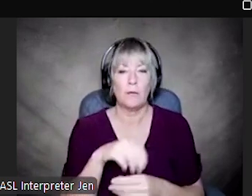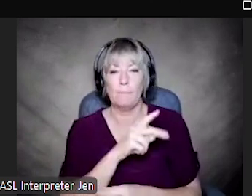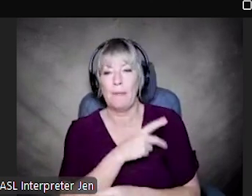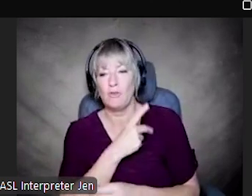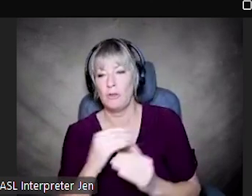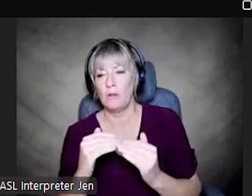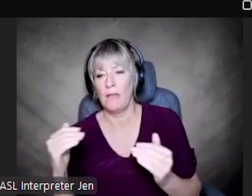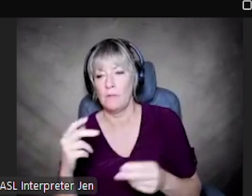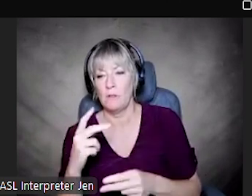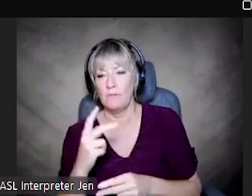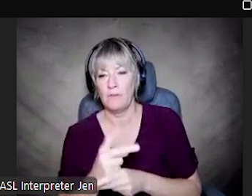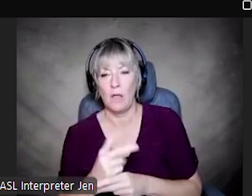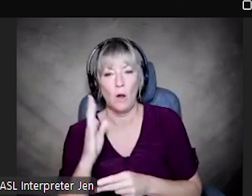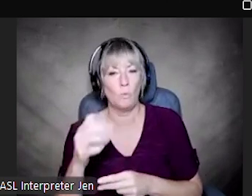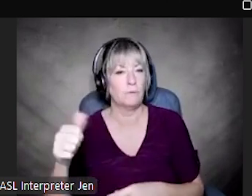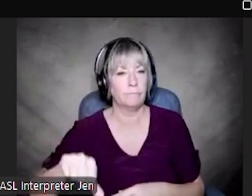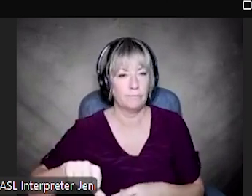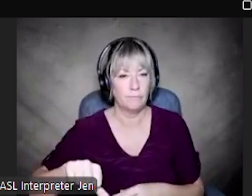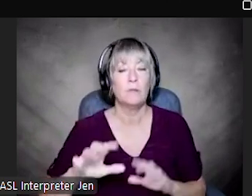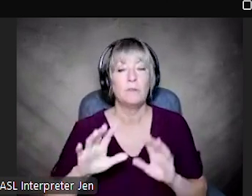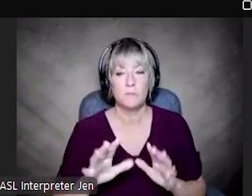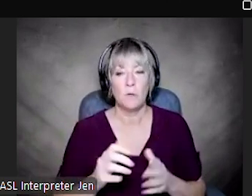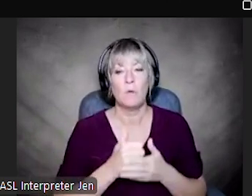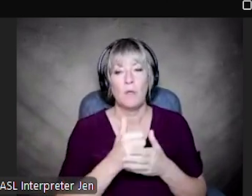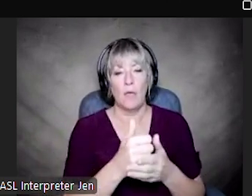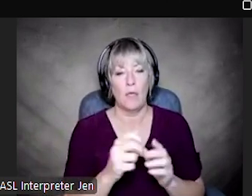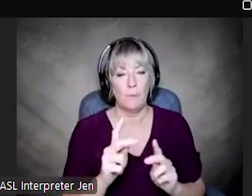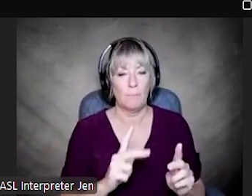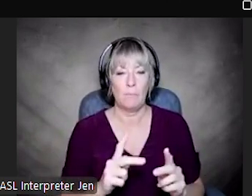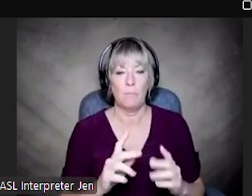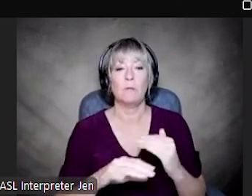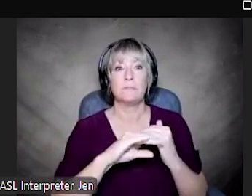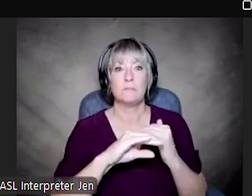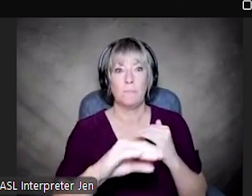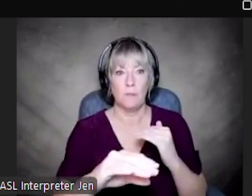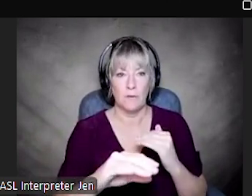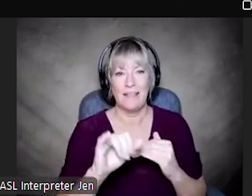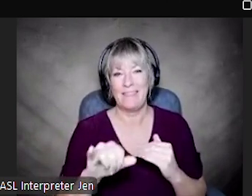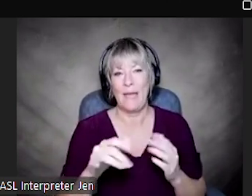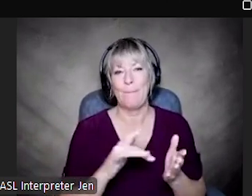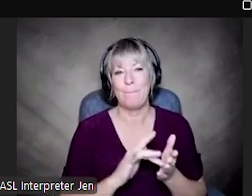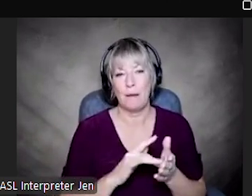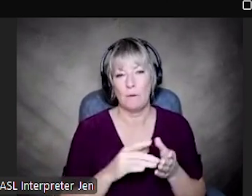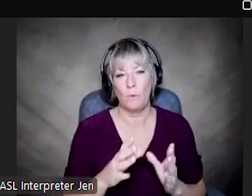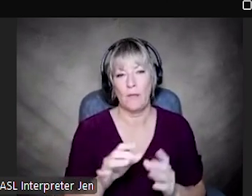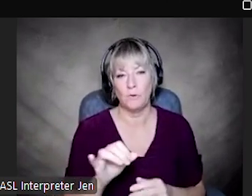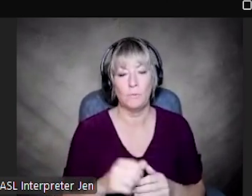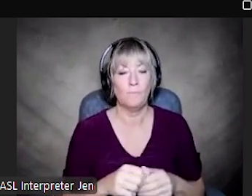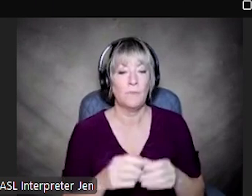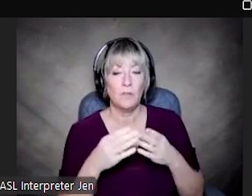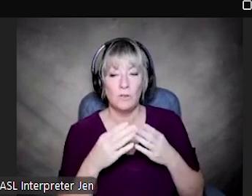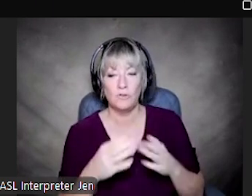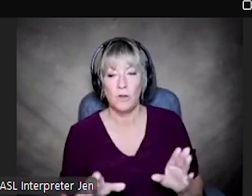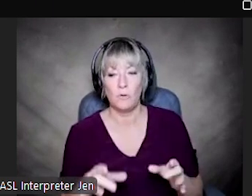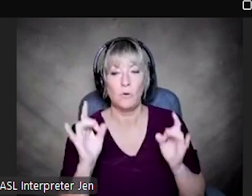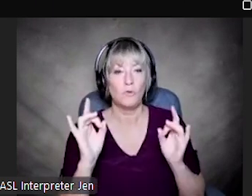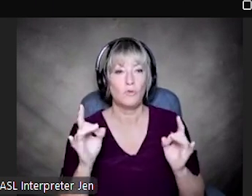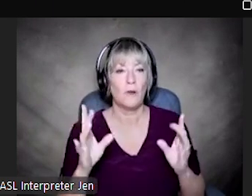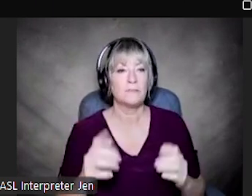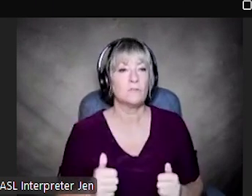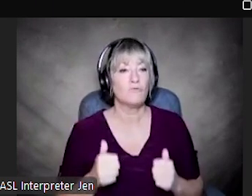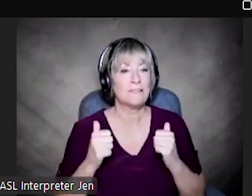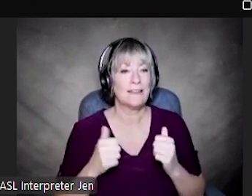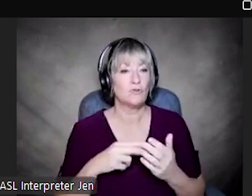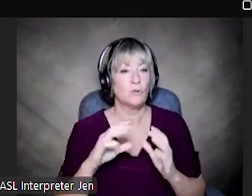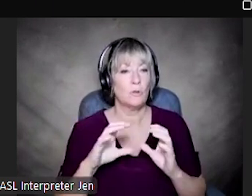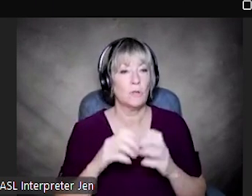care would turn away. So helping folks reach stability in that way as well. In general, crisis residential units really strive